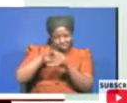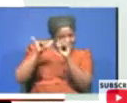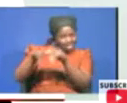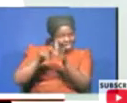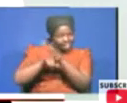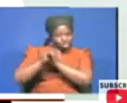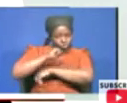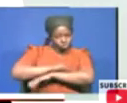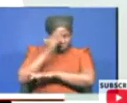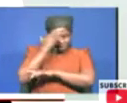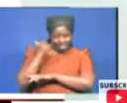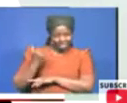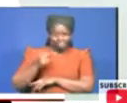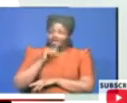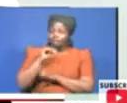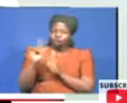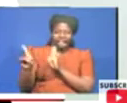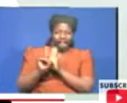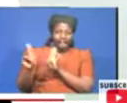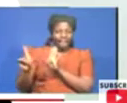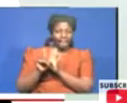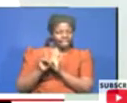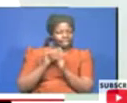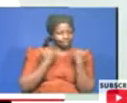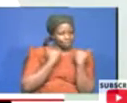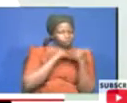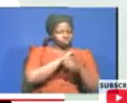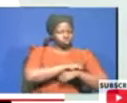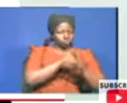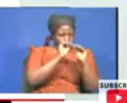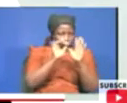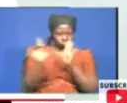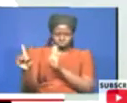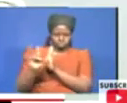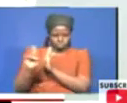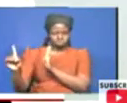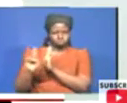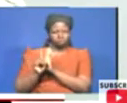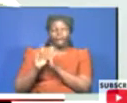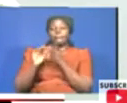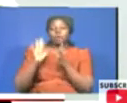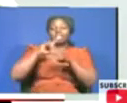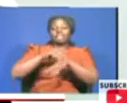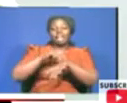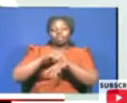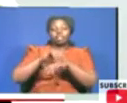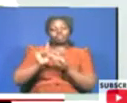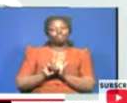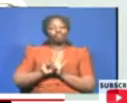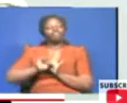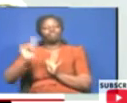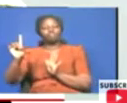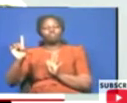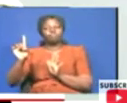day scholars. Mm-hmm. Our boys are day scholars in okay. Bishop Mazzoldi Secondary School. Yeah. And mostly when they leave,